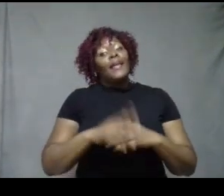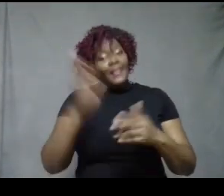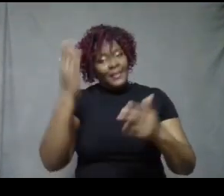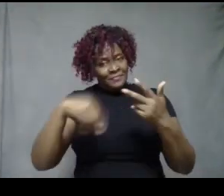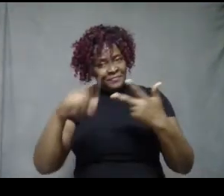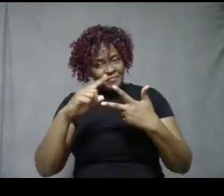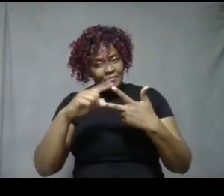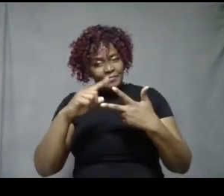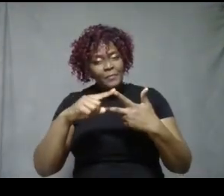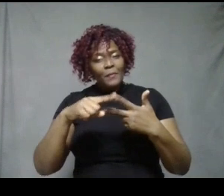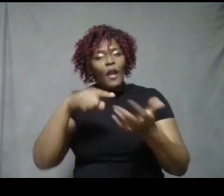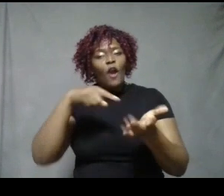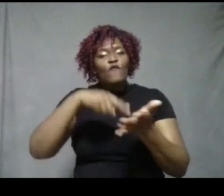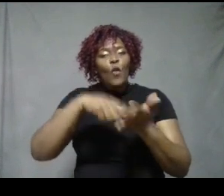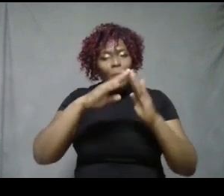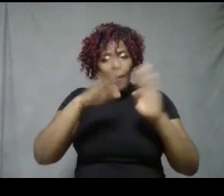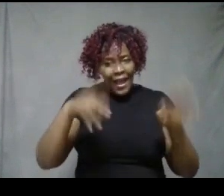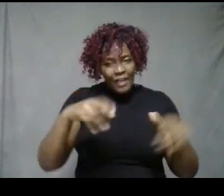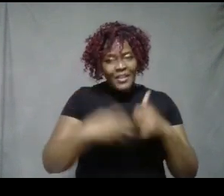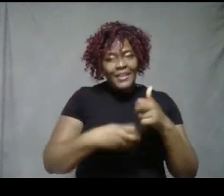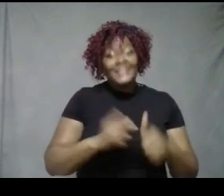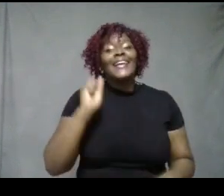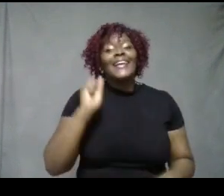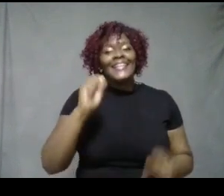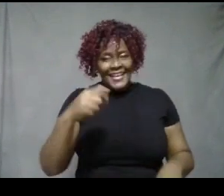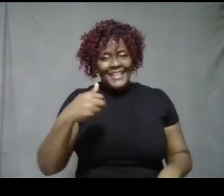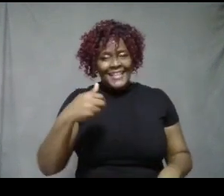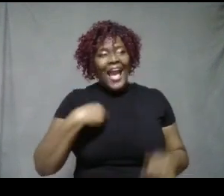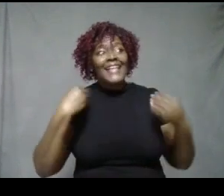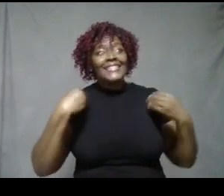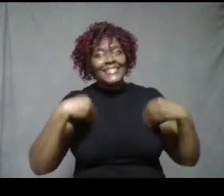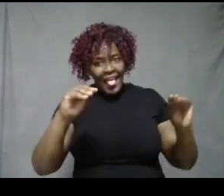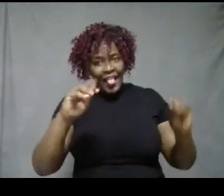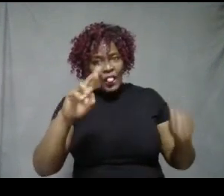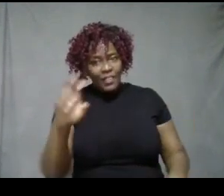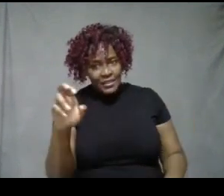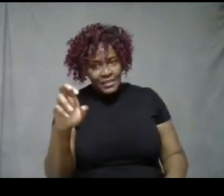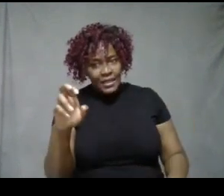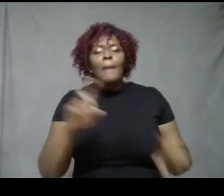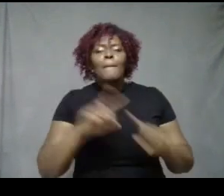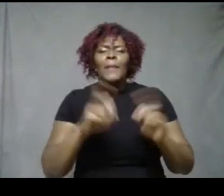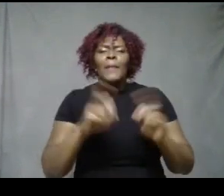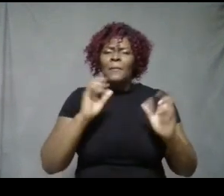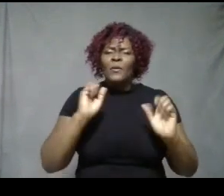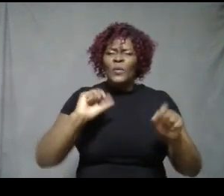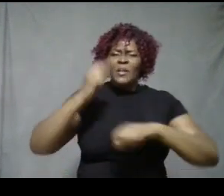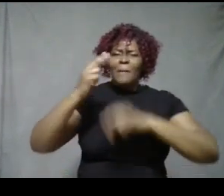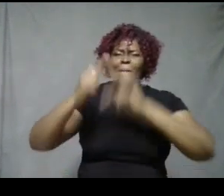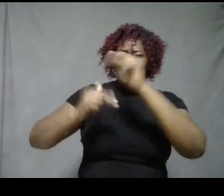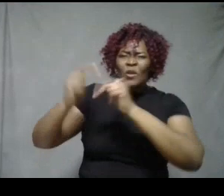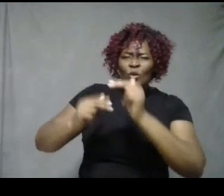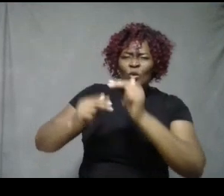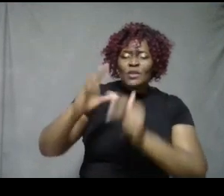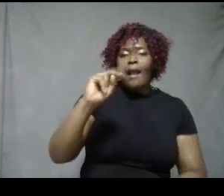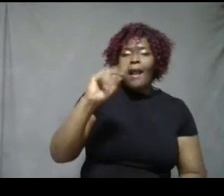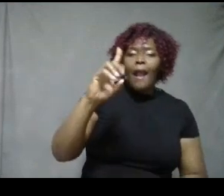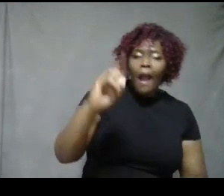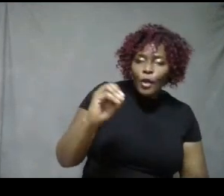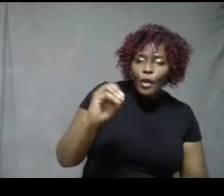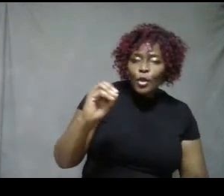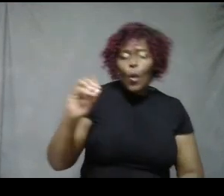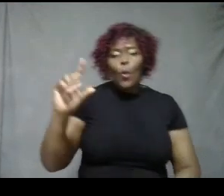mentioned. And I will say, yes, I'm a realtor, but maybe we should be building condos and townhomes, not apartments. And that would